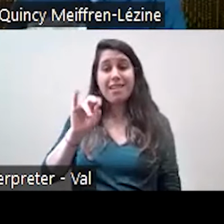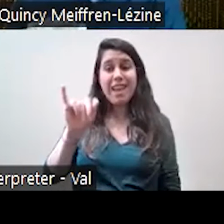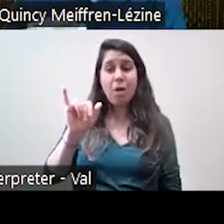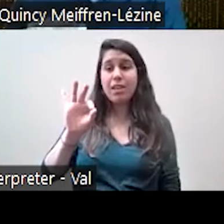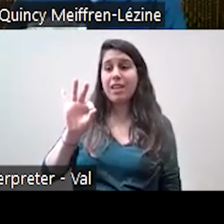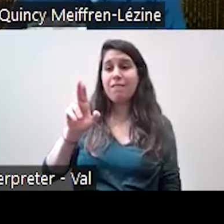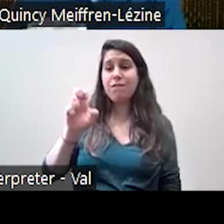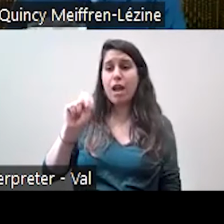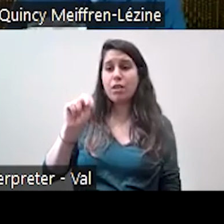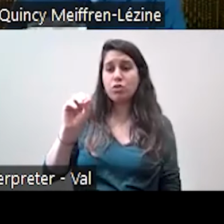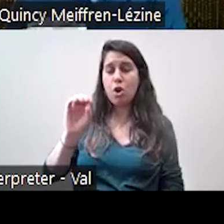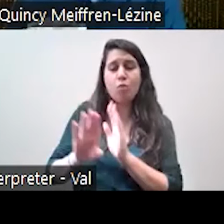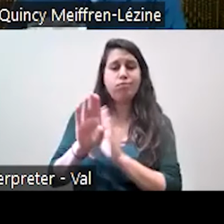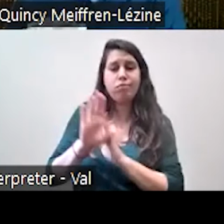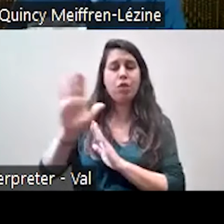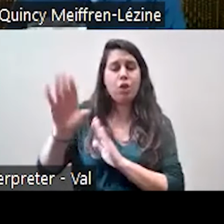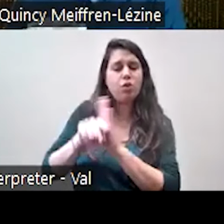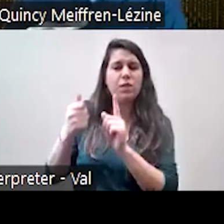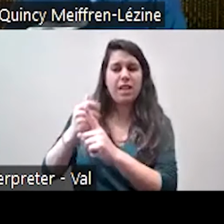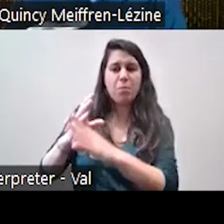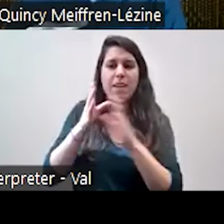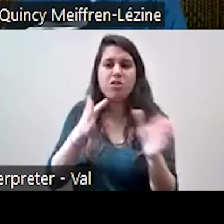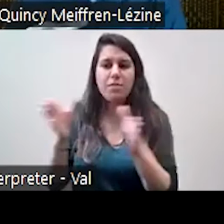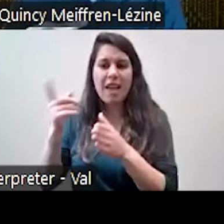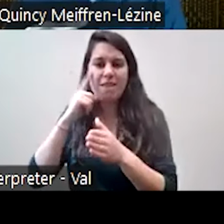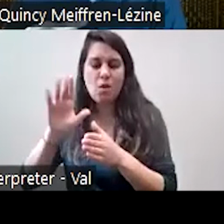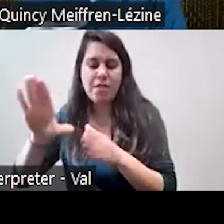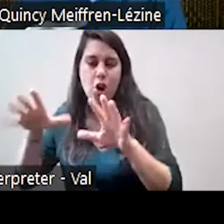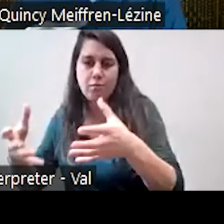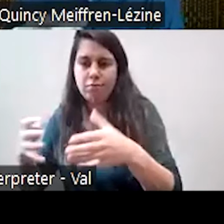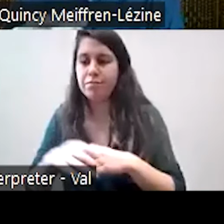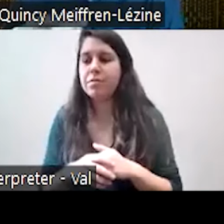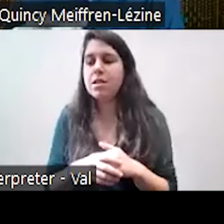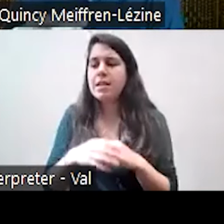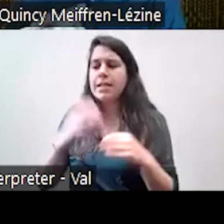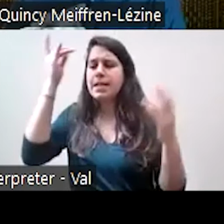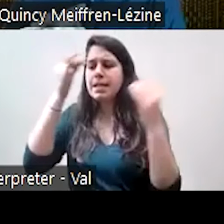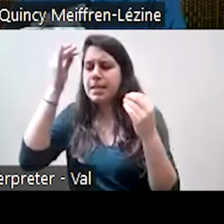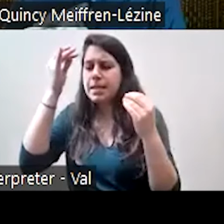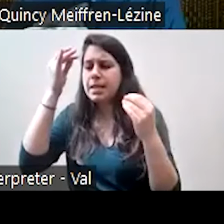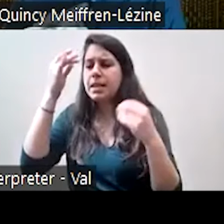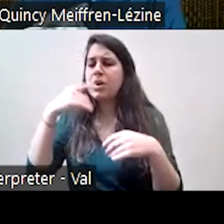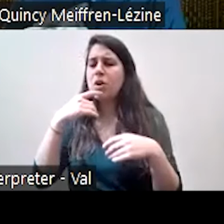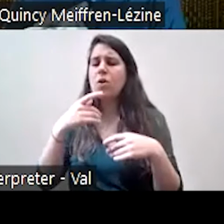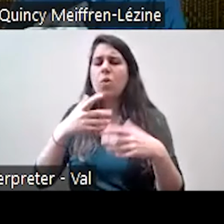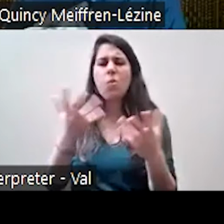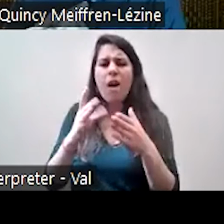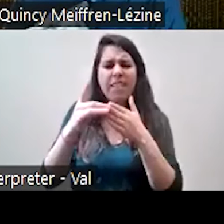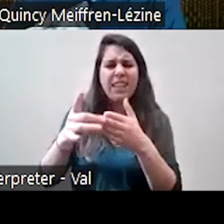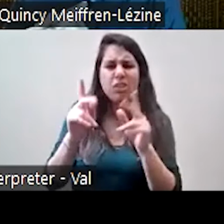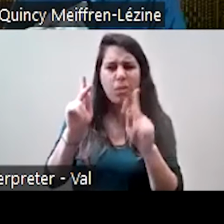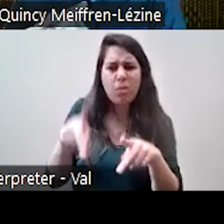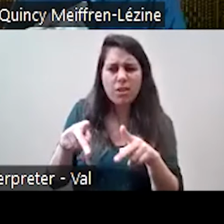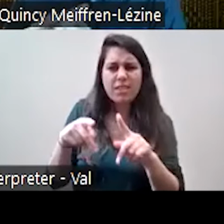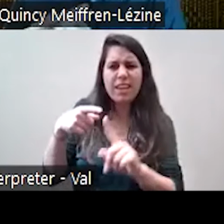prevention plan, we're thinking through kind of what leads a person to go from